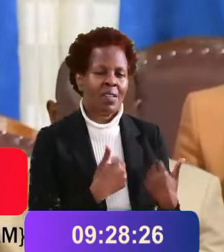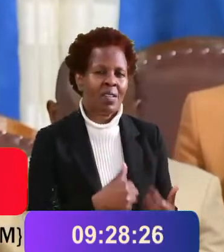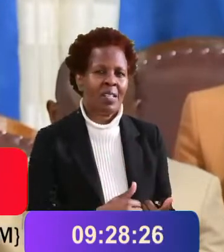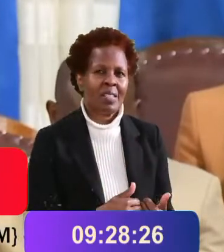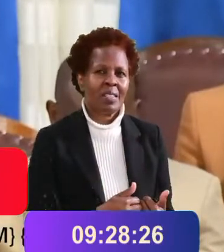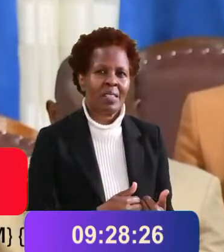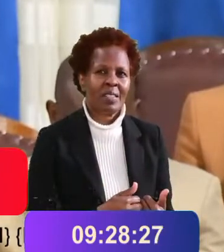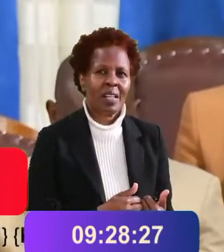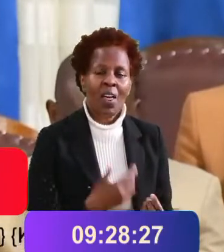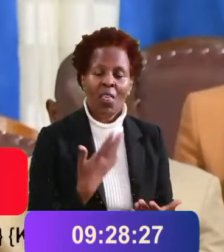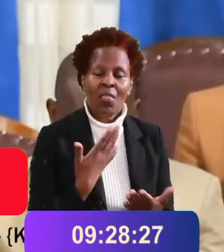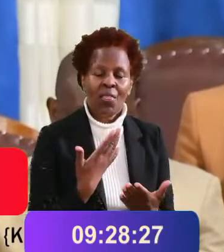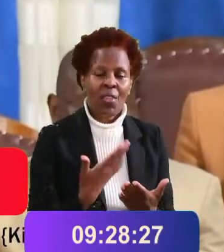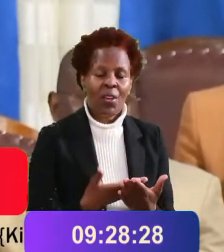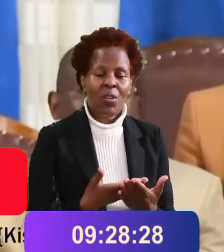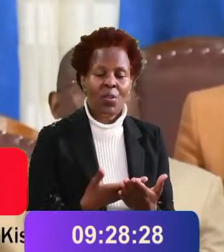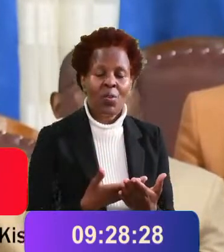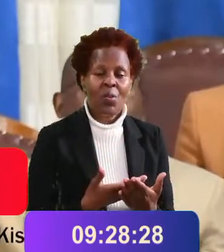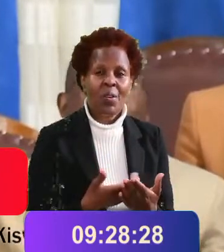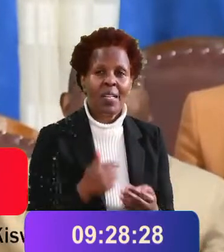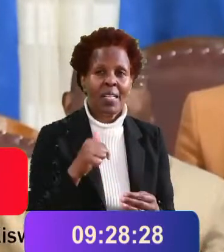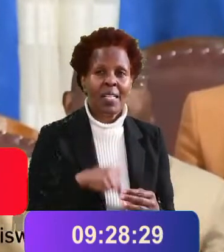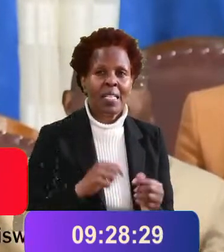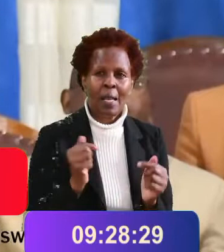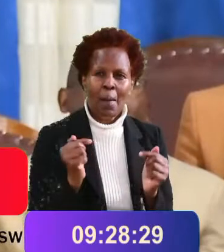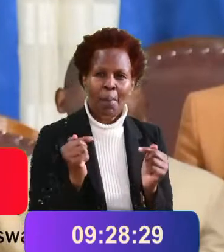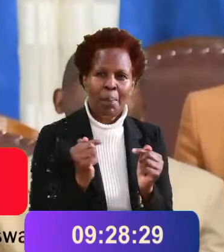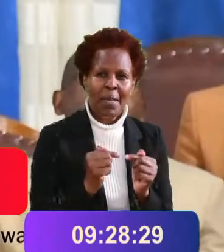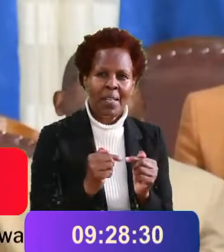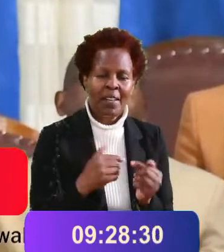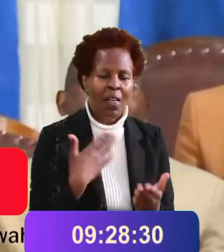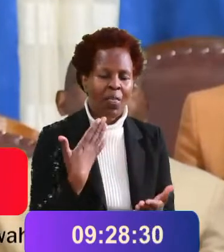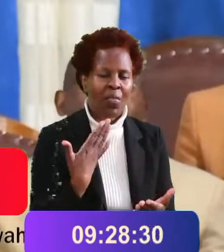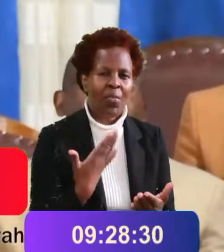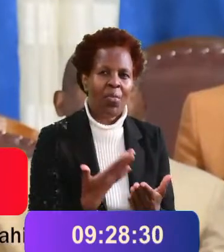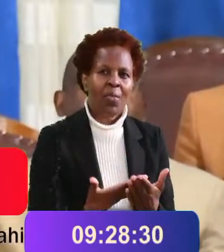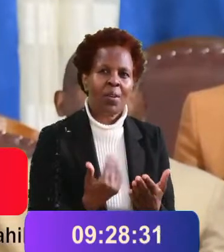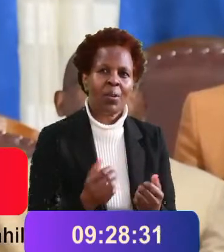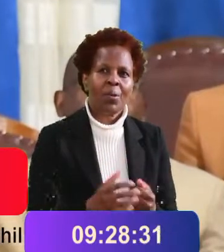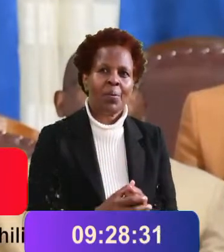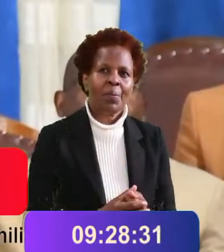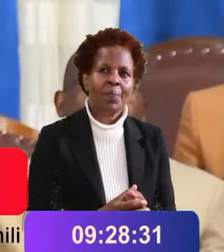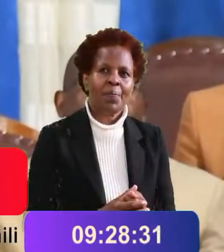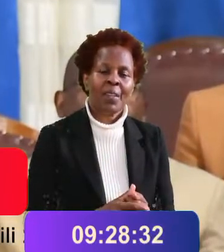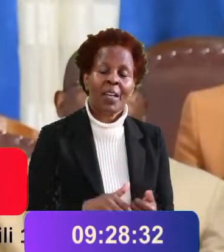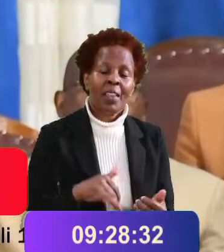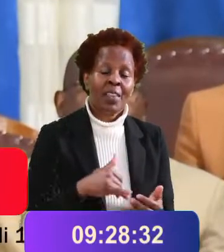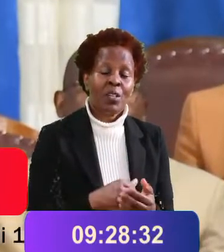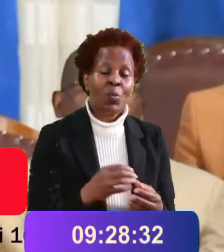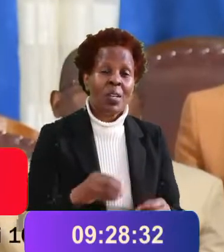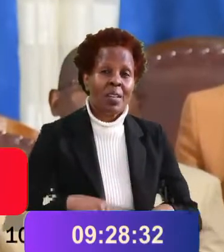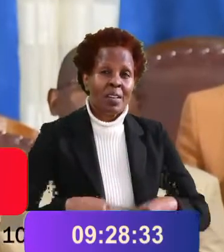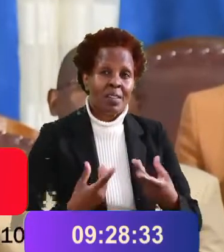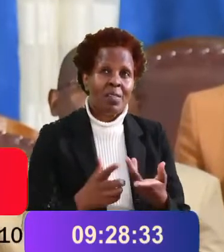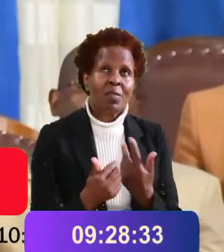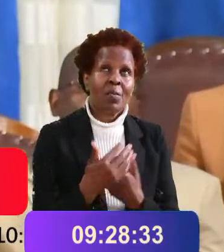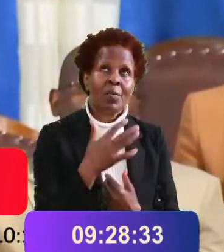brewed in pain. There is a thank you that we offer